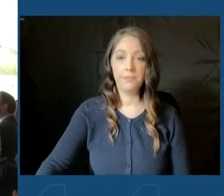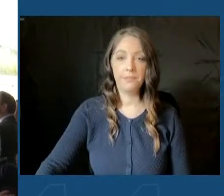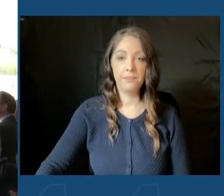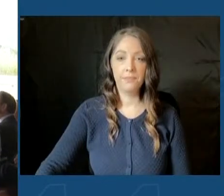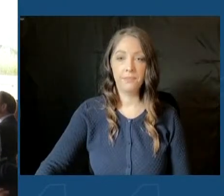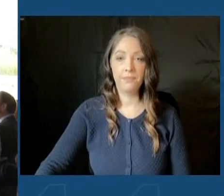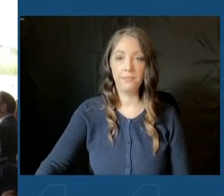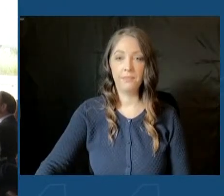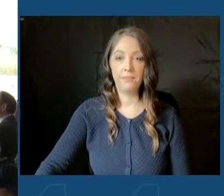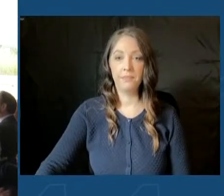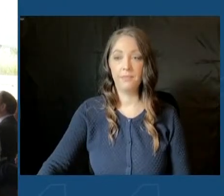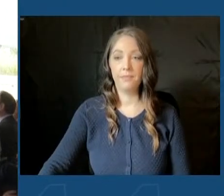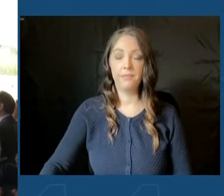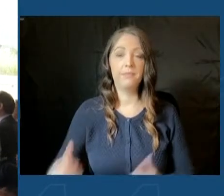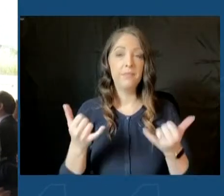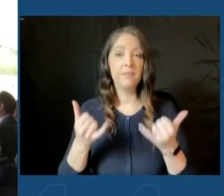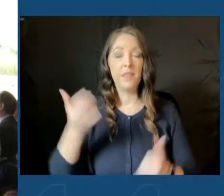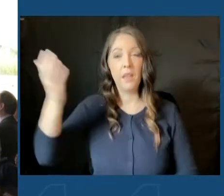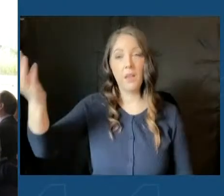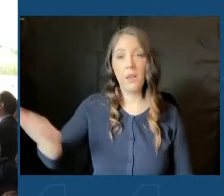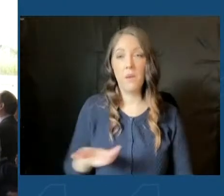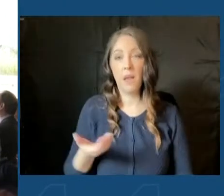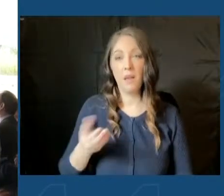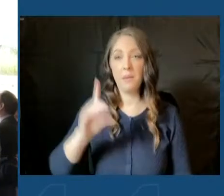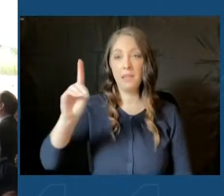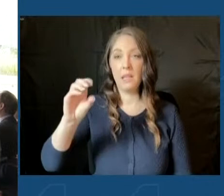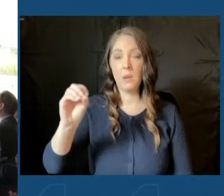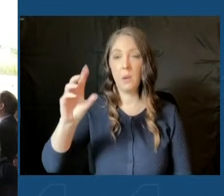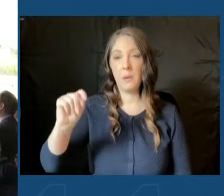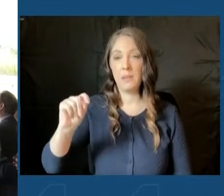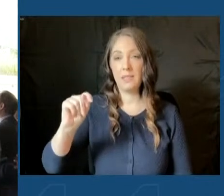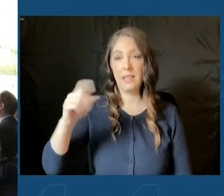Please welcome DOT Commissioner Dominguez.